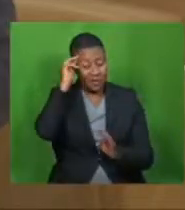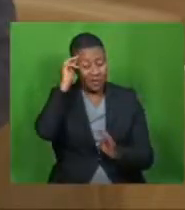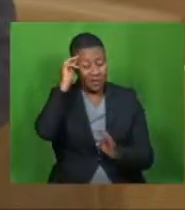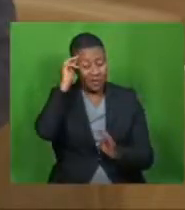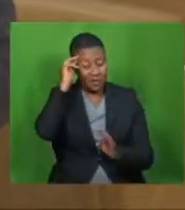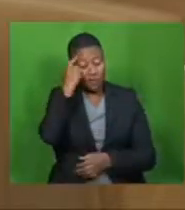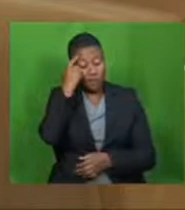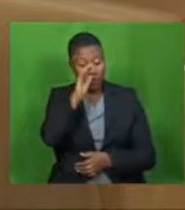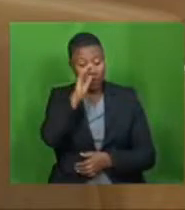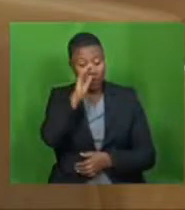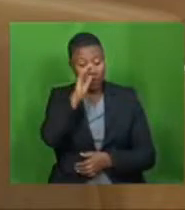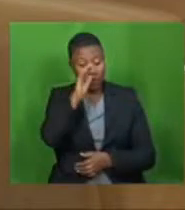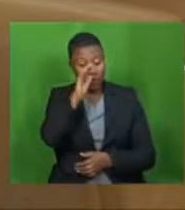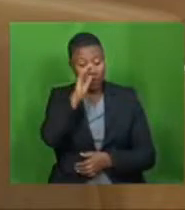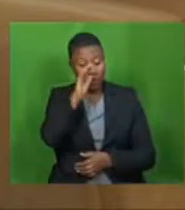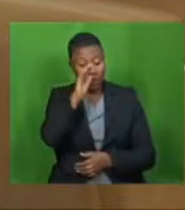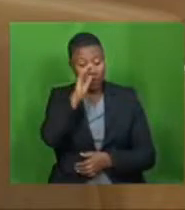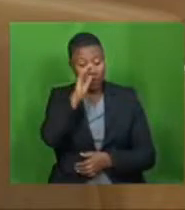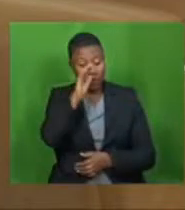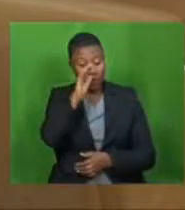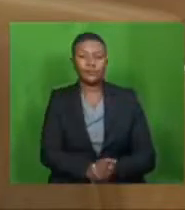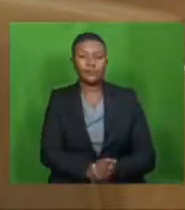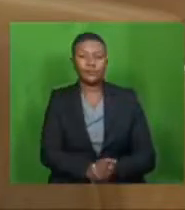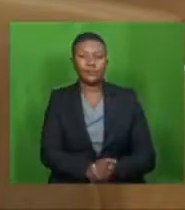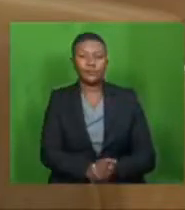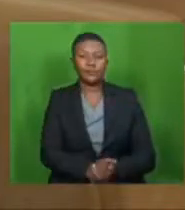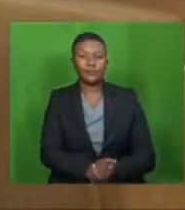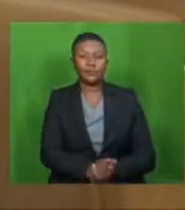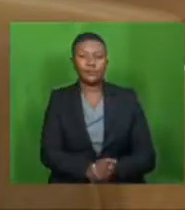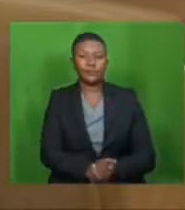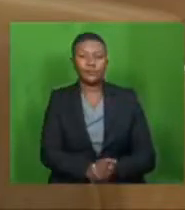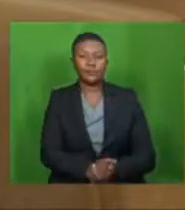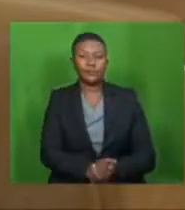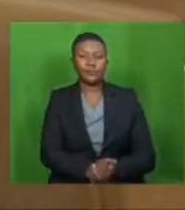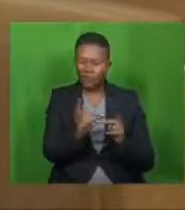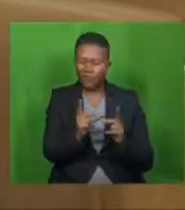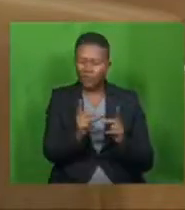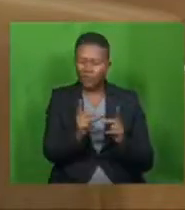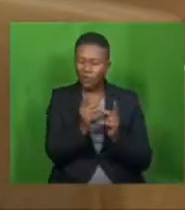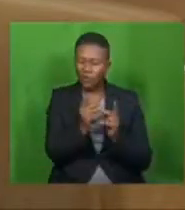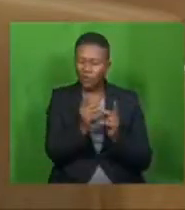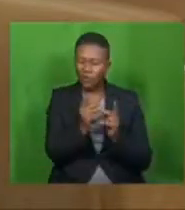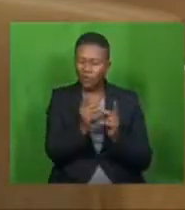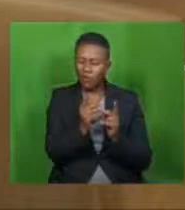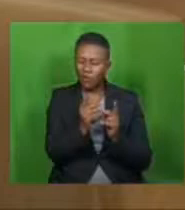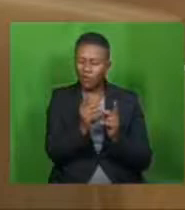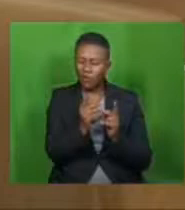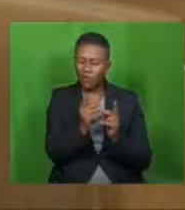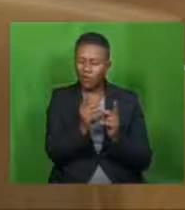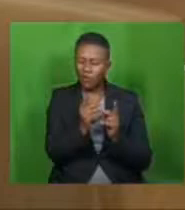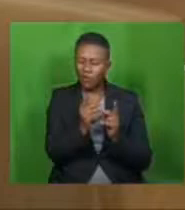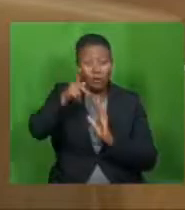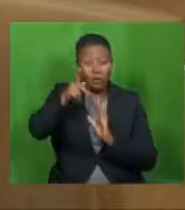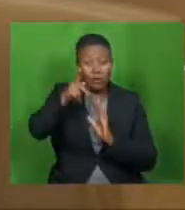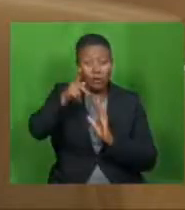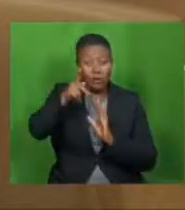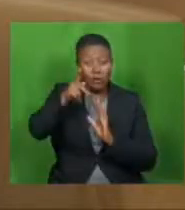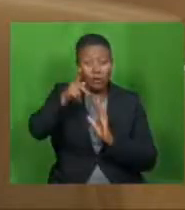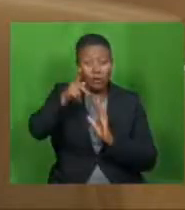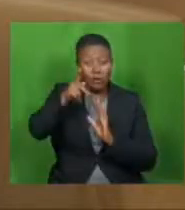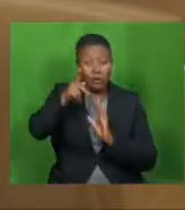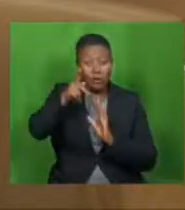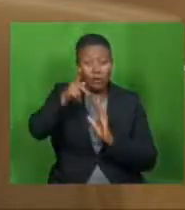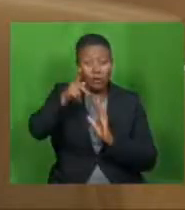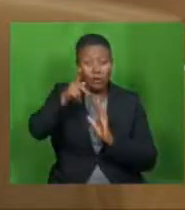the good work that he is doing. This is a very good government policy, and the minister gives